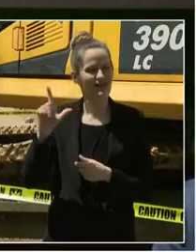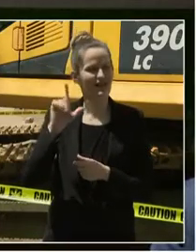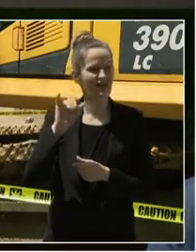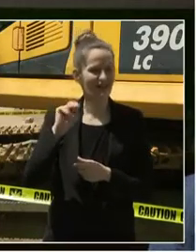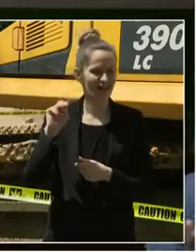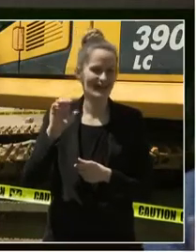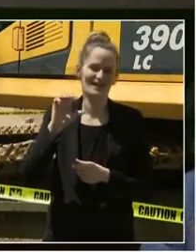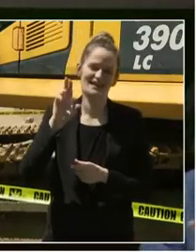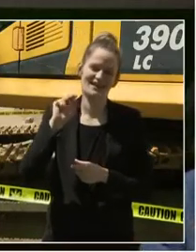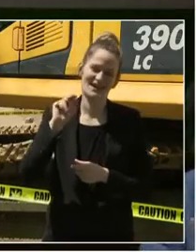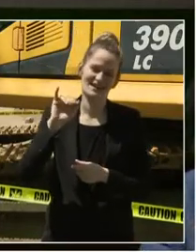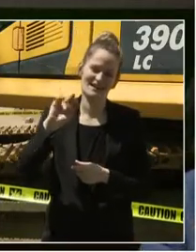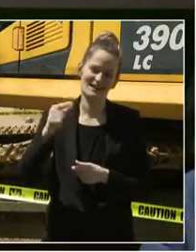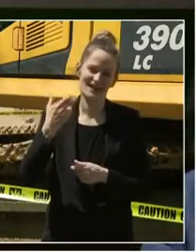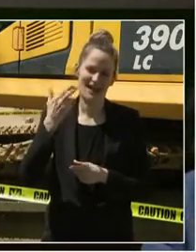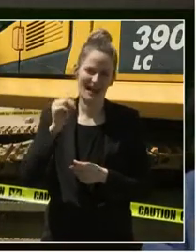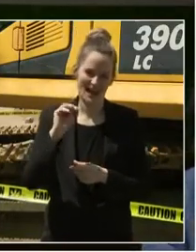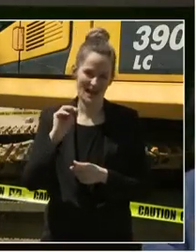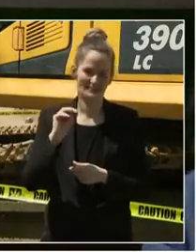sister. Ms. Cunningham.